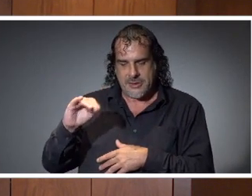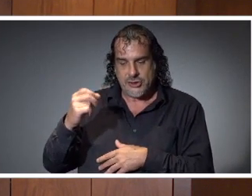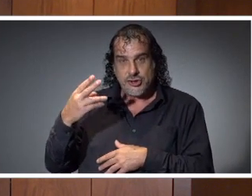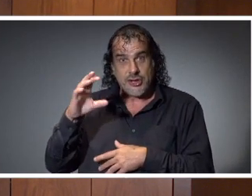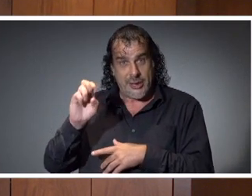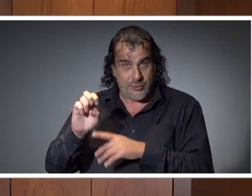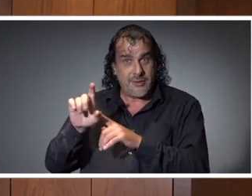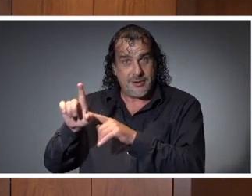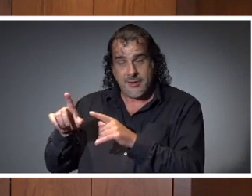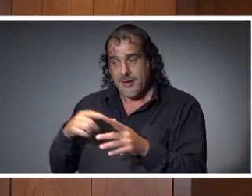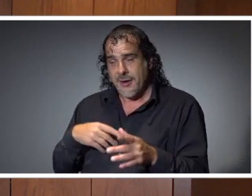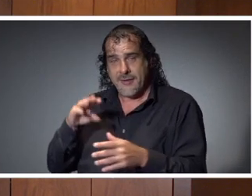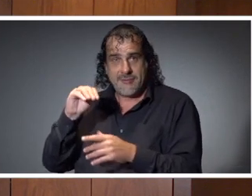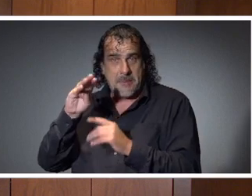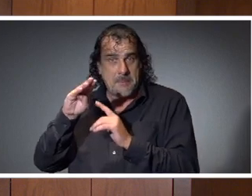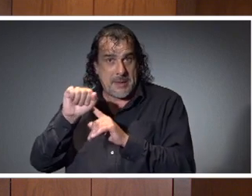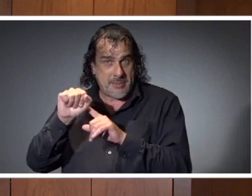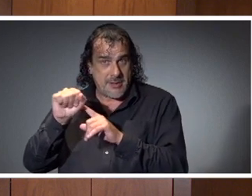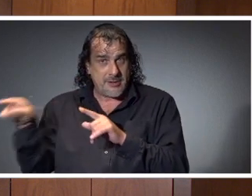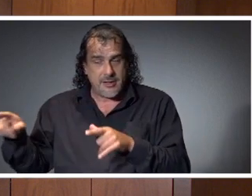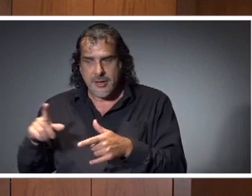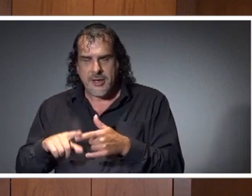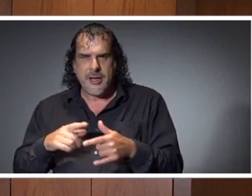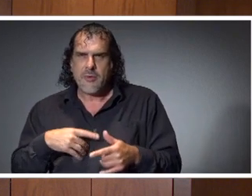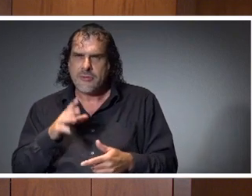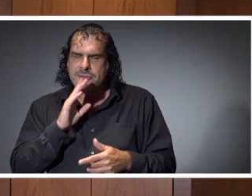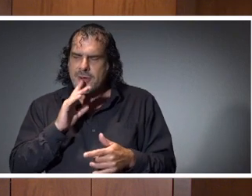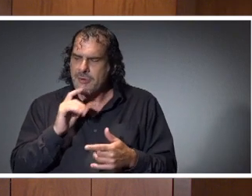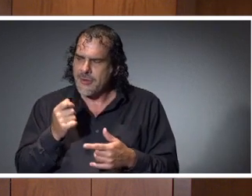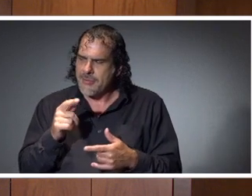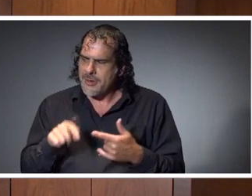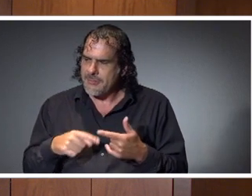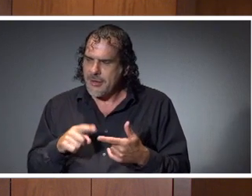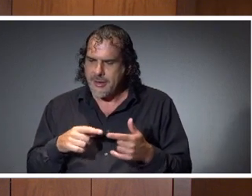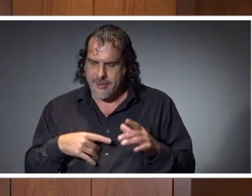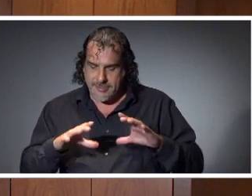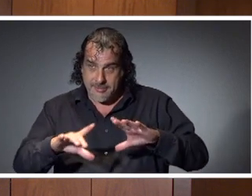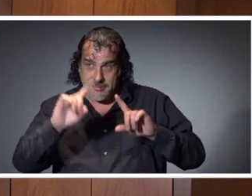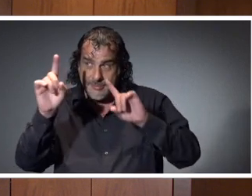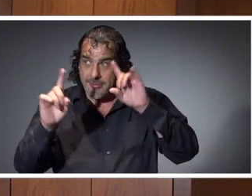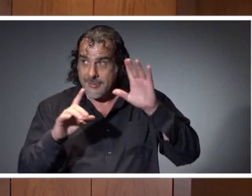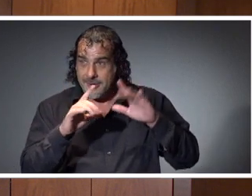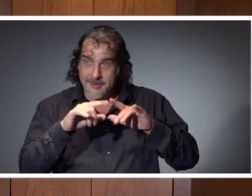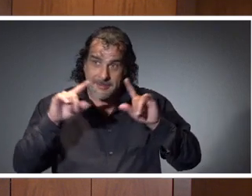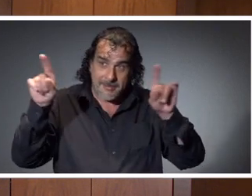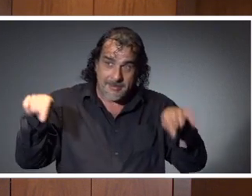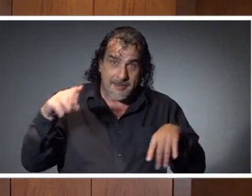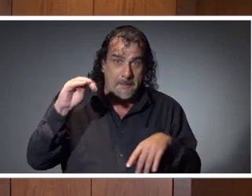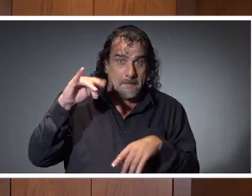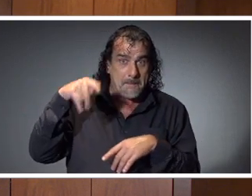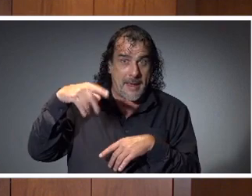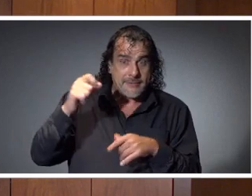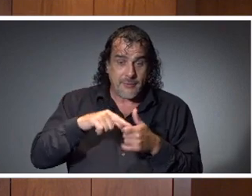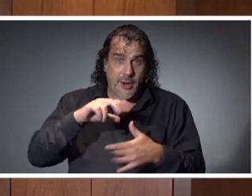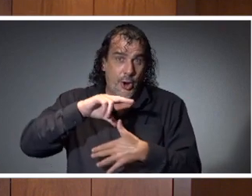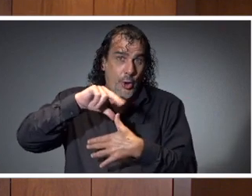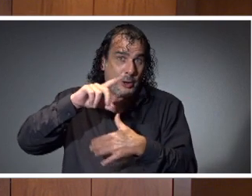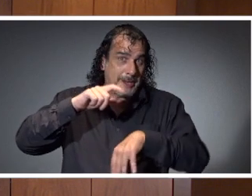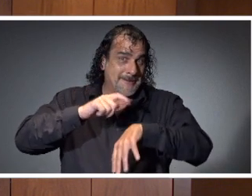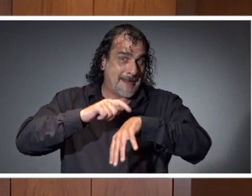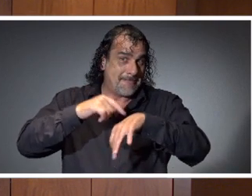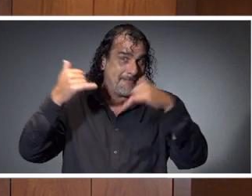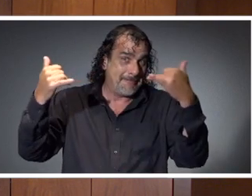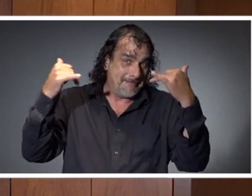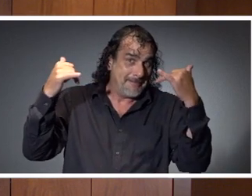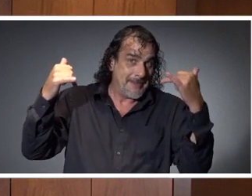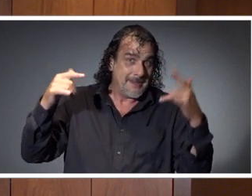of Mississippi Emergency Management Agency, who wants to talk a little bit, I think, looking at the maps, the fact that we are in hurricane season and there